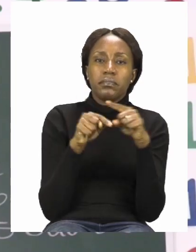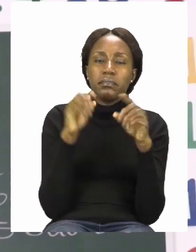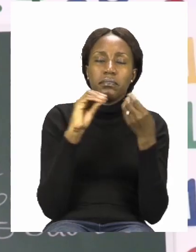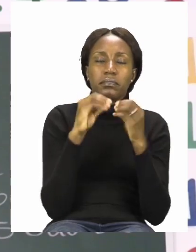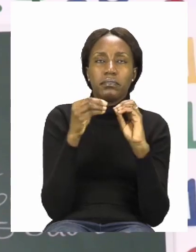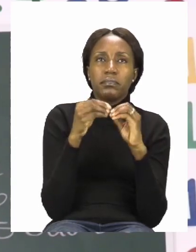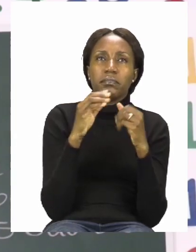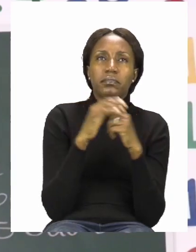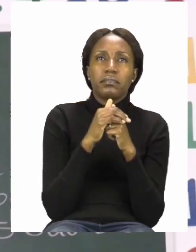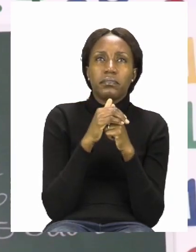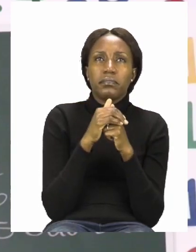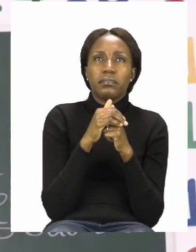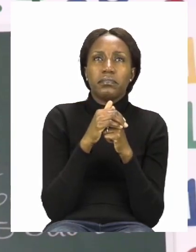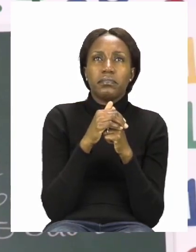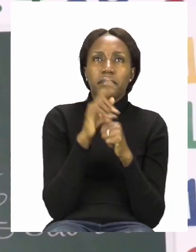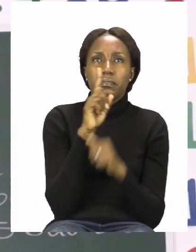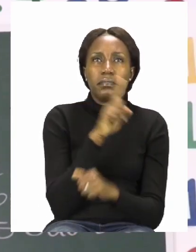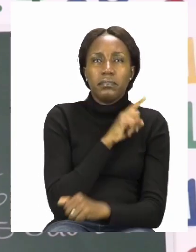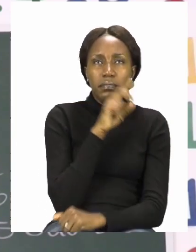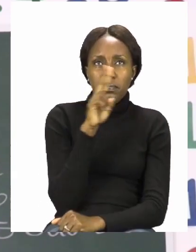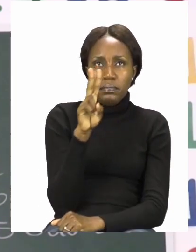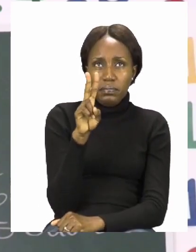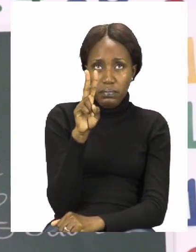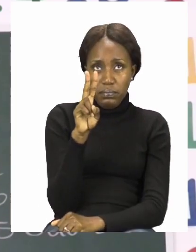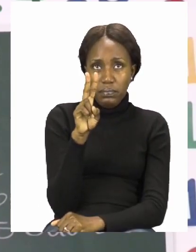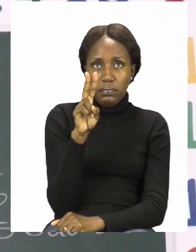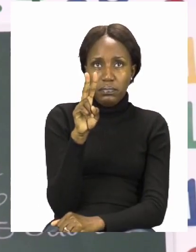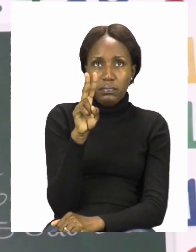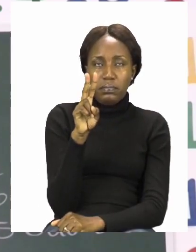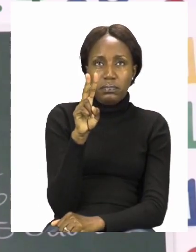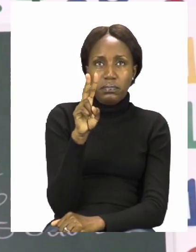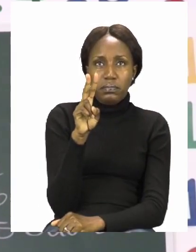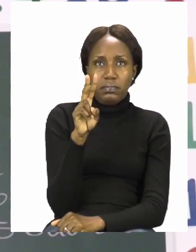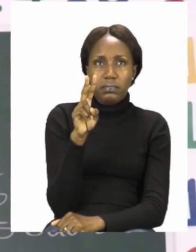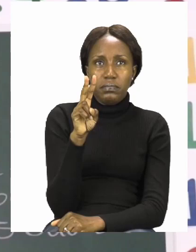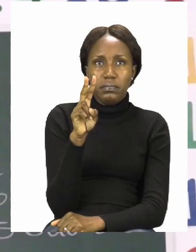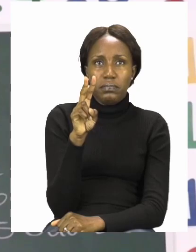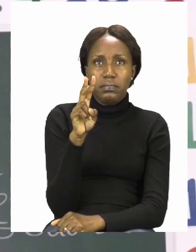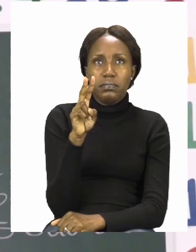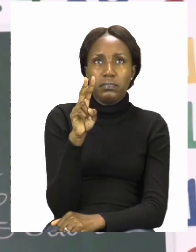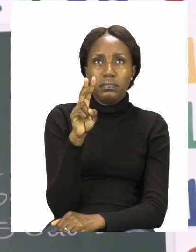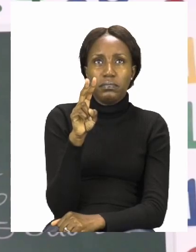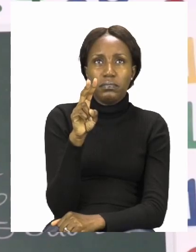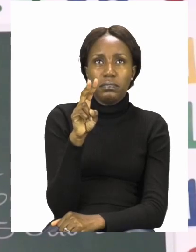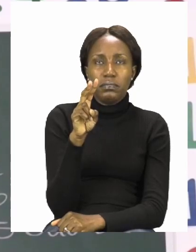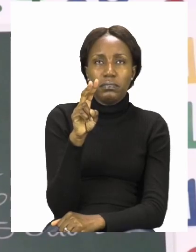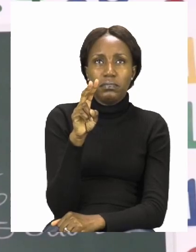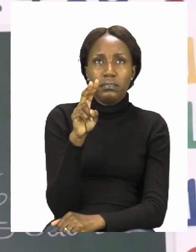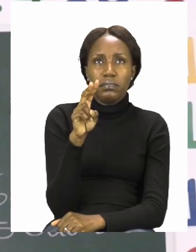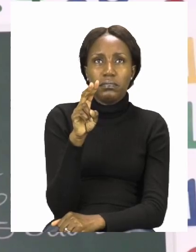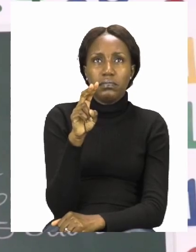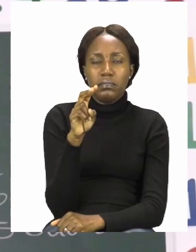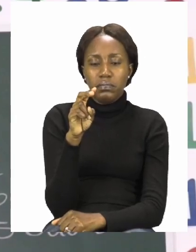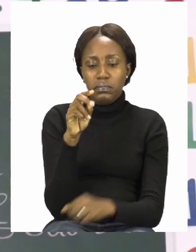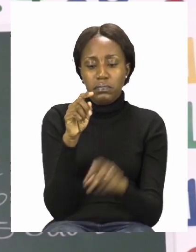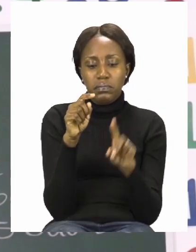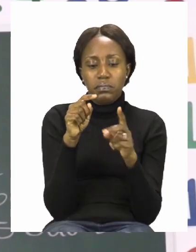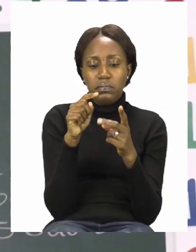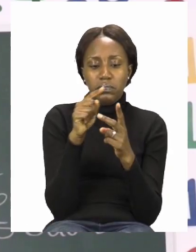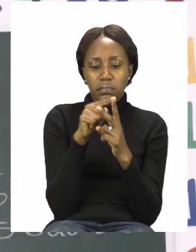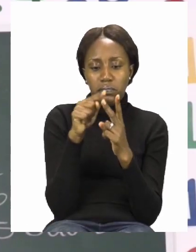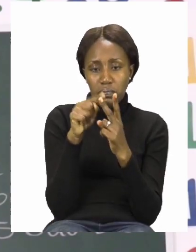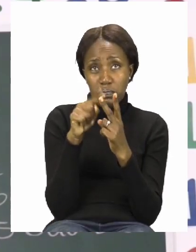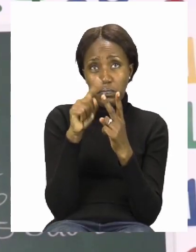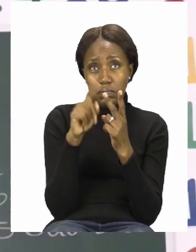number. The next number we have, boys and girls, is a 12. And we need to look at the second